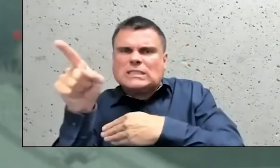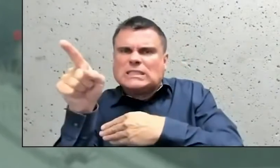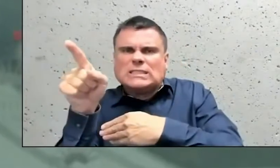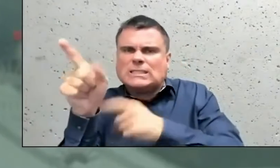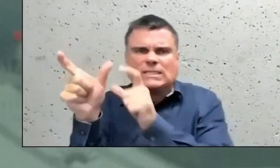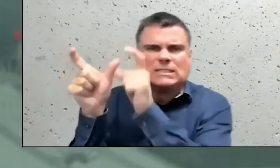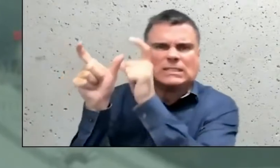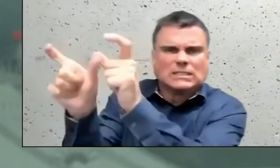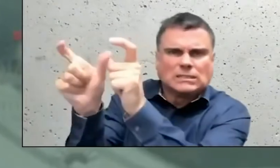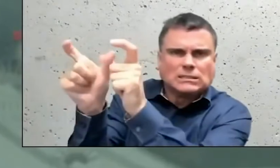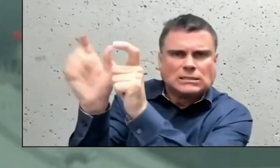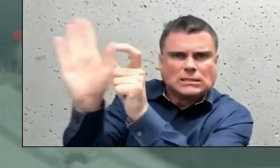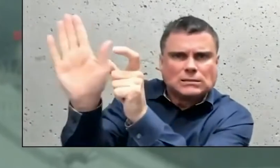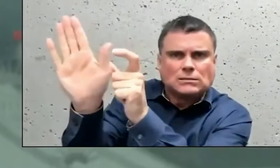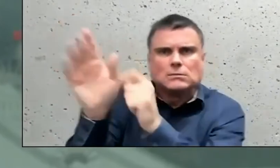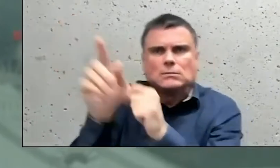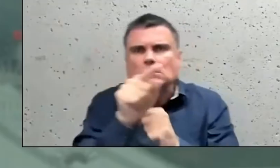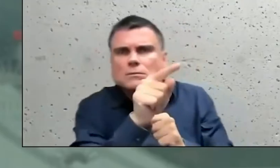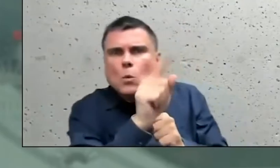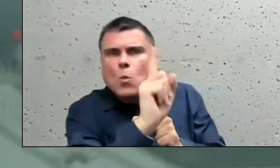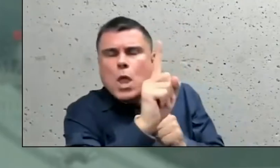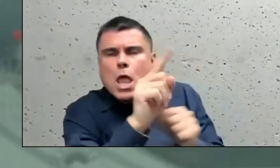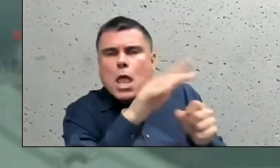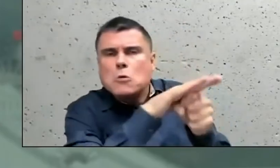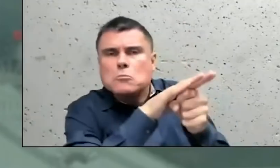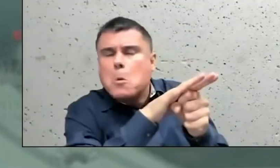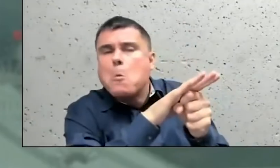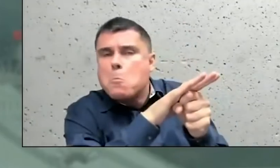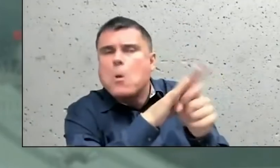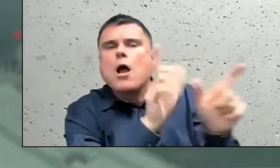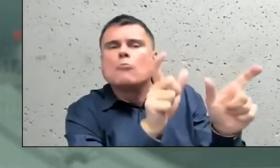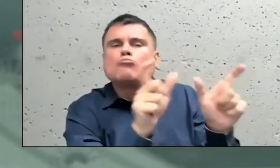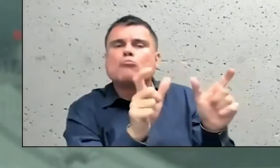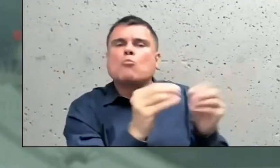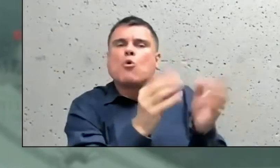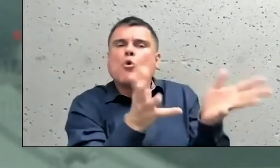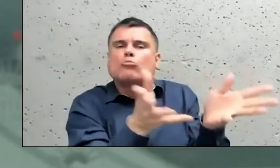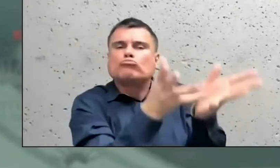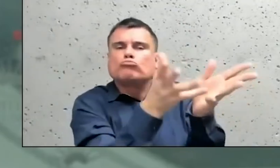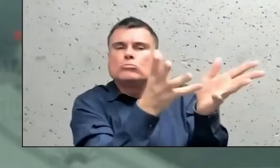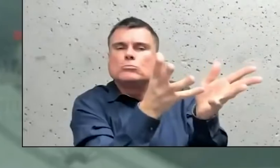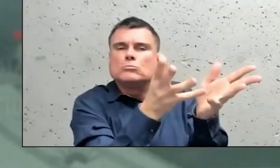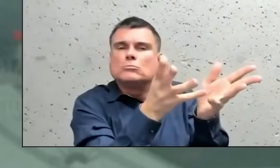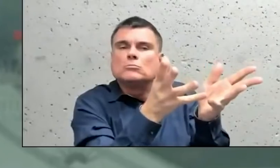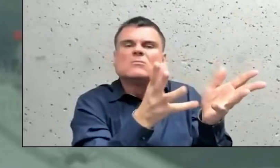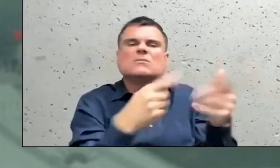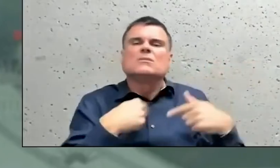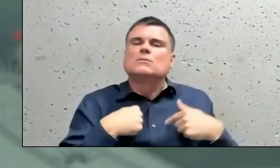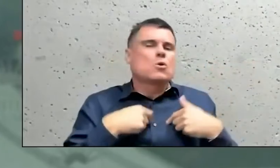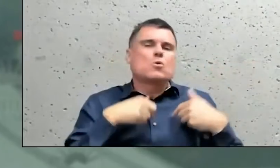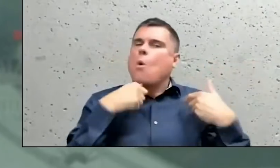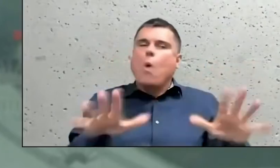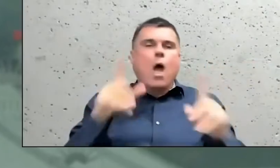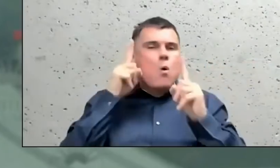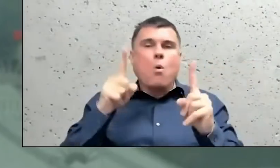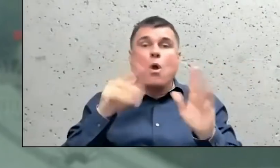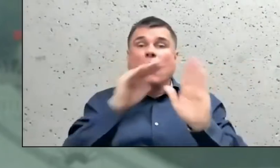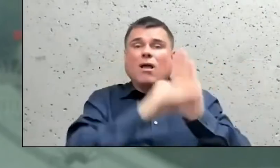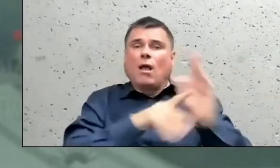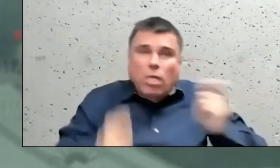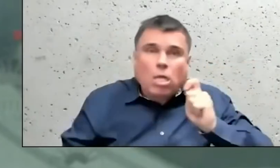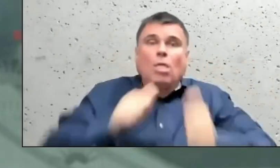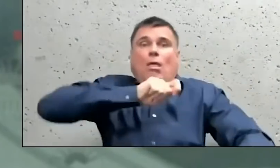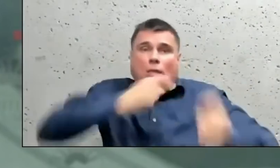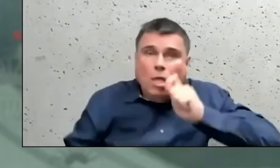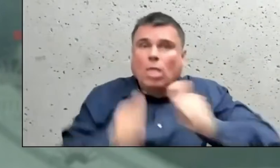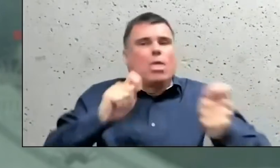doing this slowly and incrementally. We've slowly eased restrictions in some areas, on events, on gatherings,